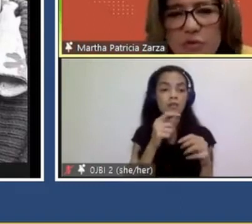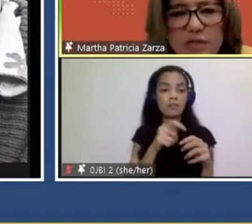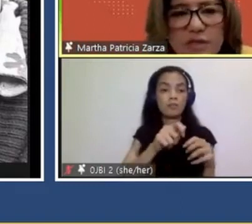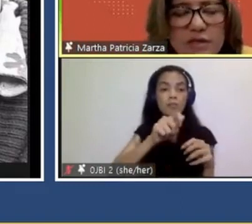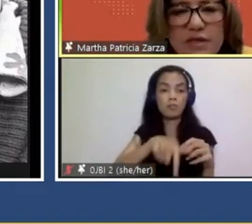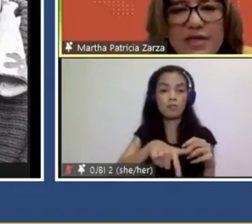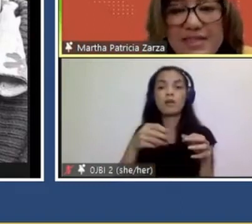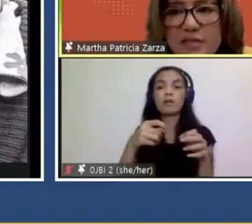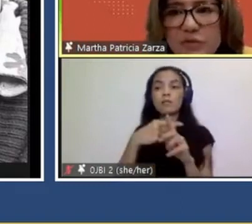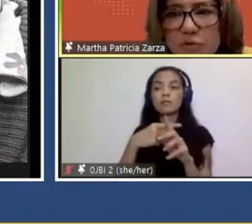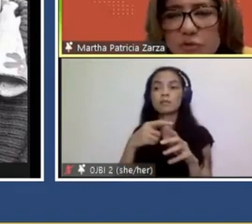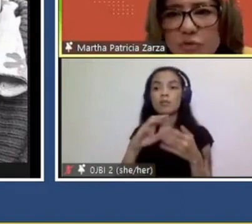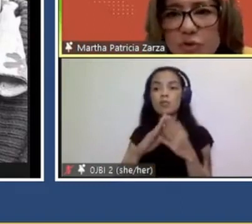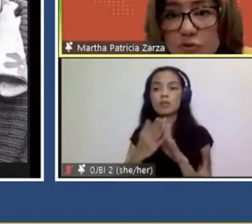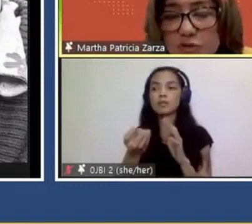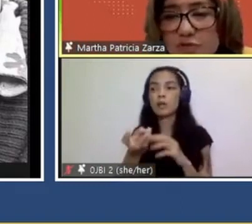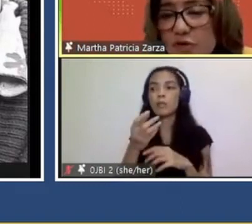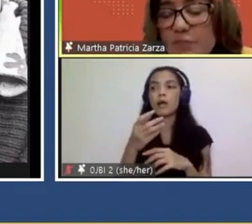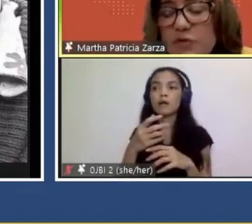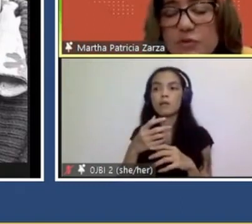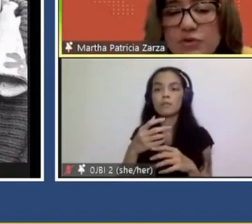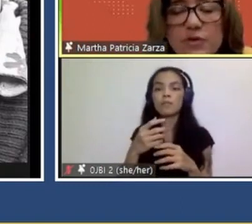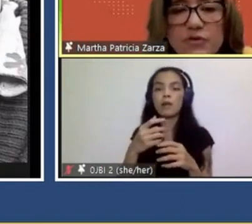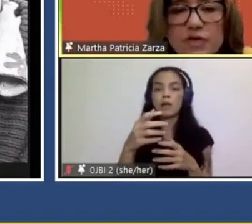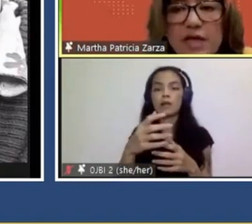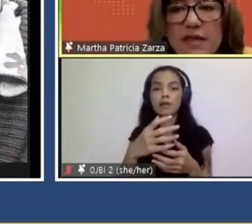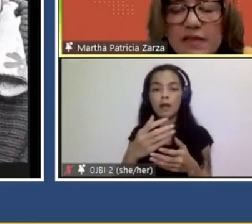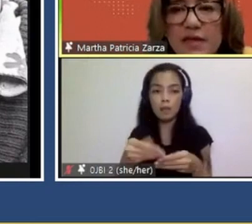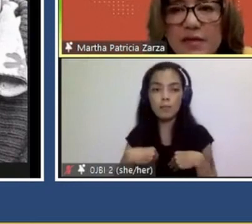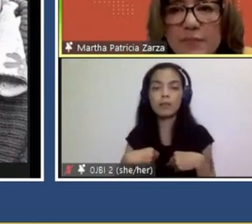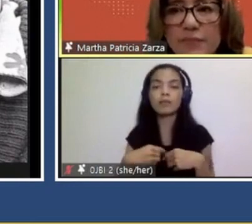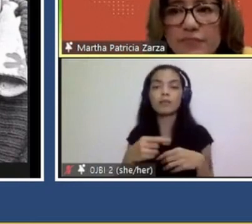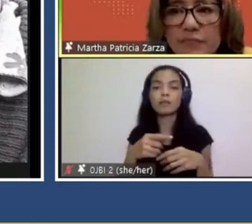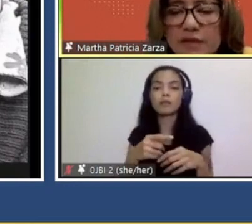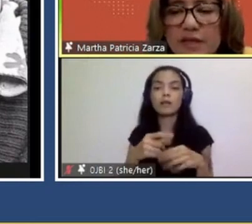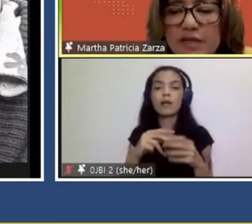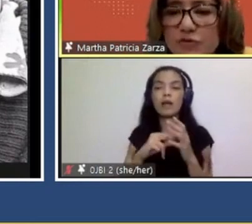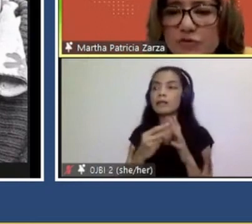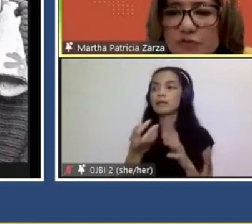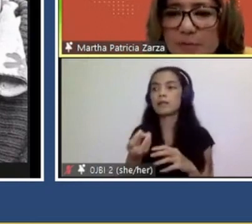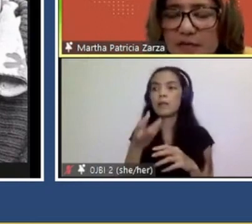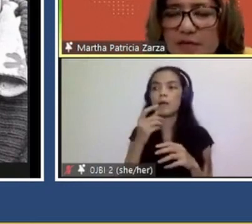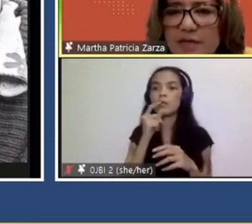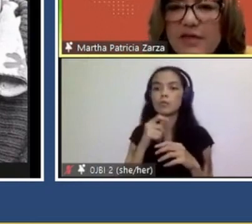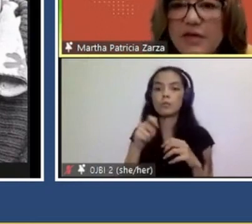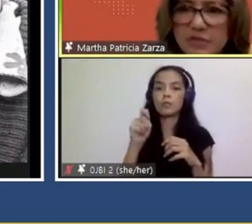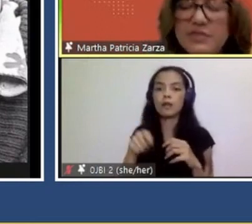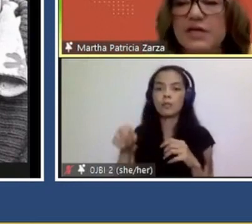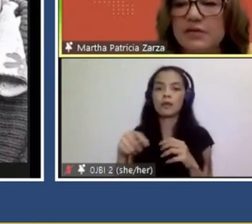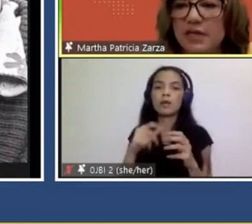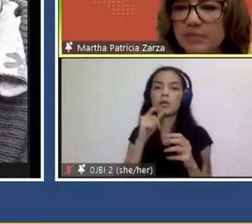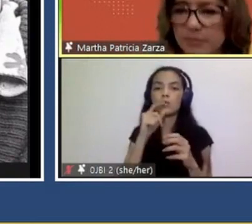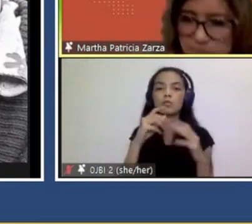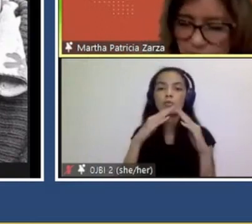the community, easy to use for them to use, because they used to fabricate their